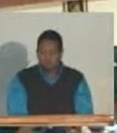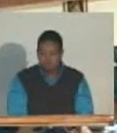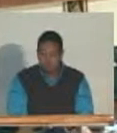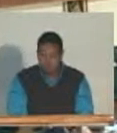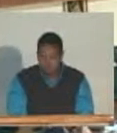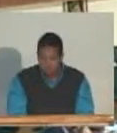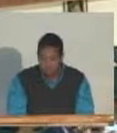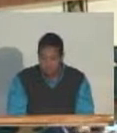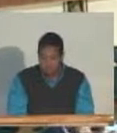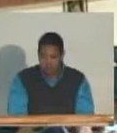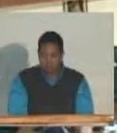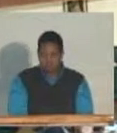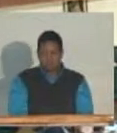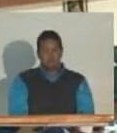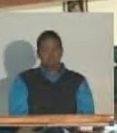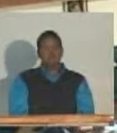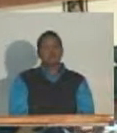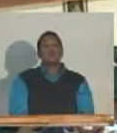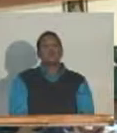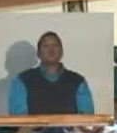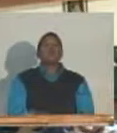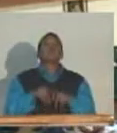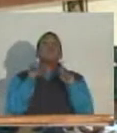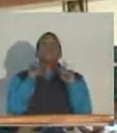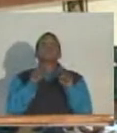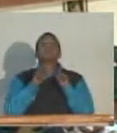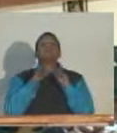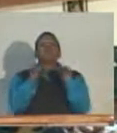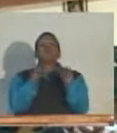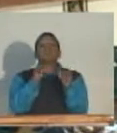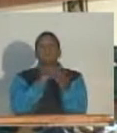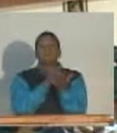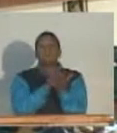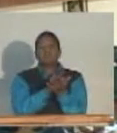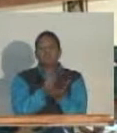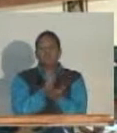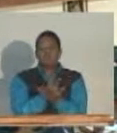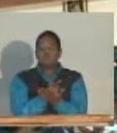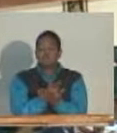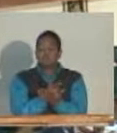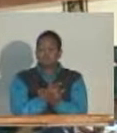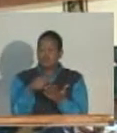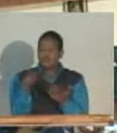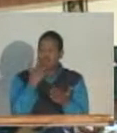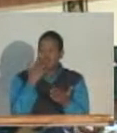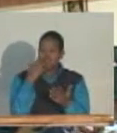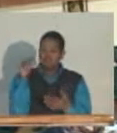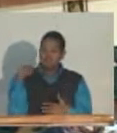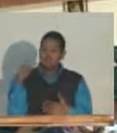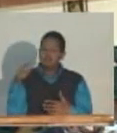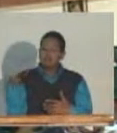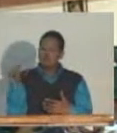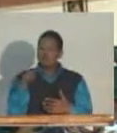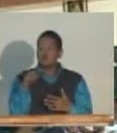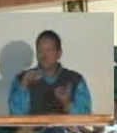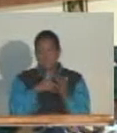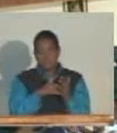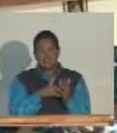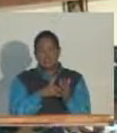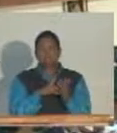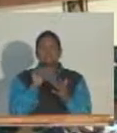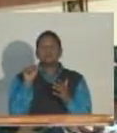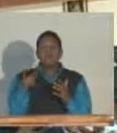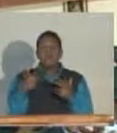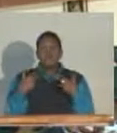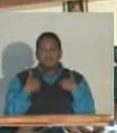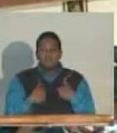With that said, Leader of Government Business in the Senate, A.J. Nicholson, moved a motion for the suspension against the